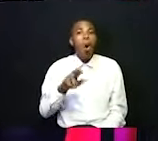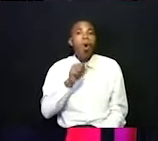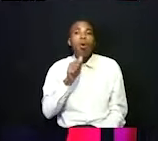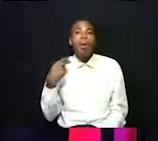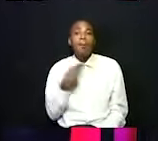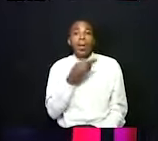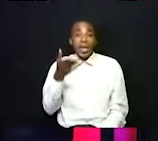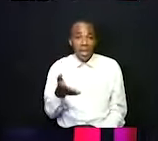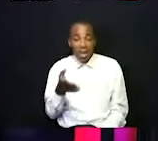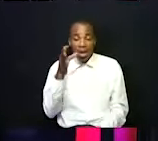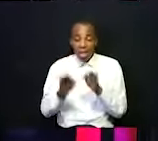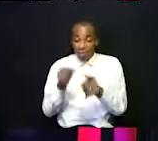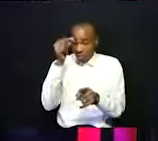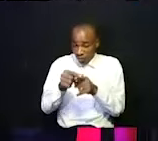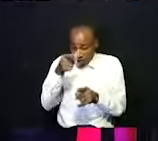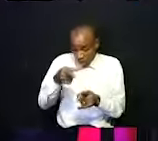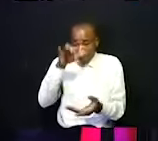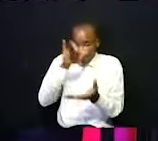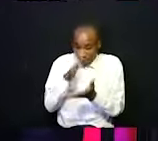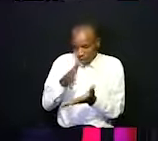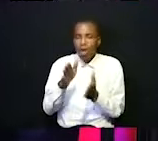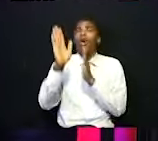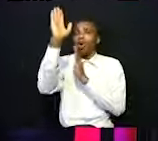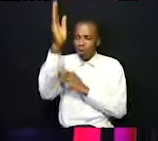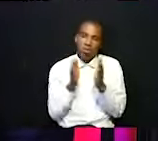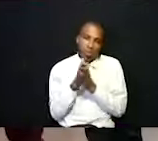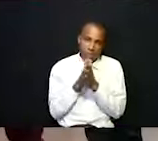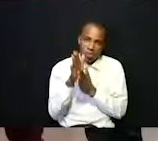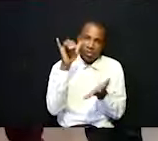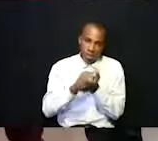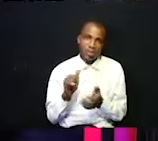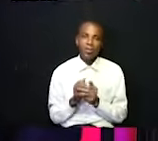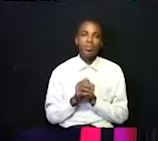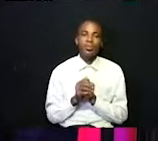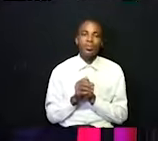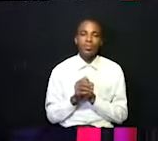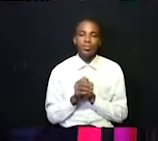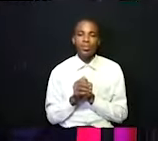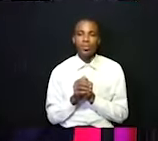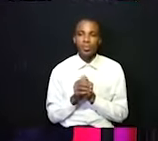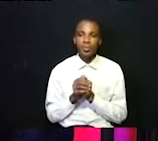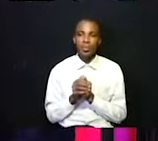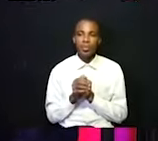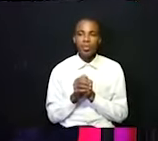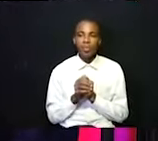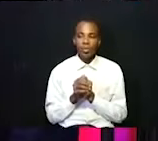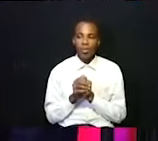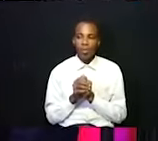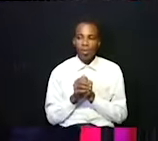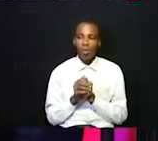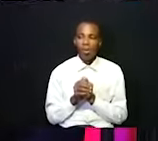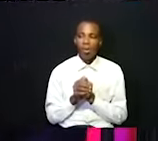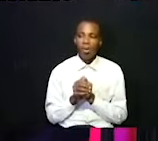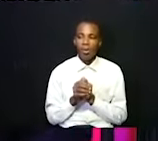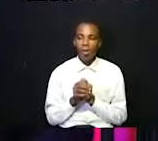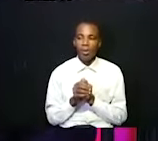marriage, God is interested in it. Onyamiche sha wari ansa na Kristo sum eba. Enti se nipa benu e wari aswe. Osofo niwo.